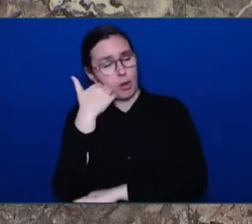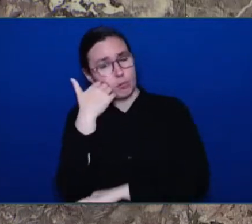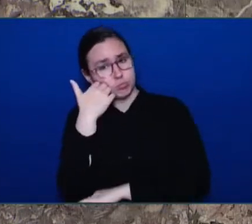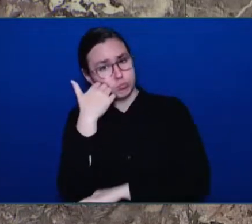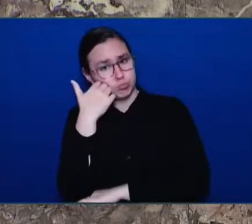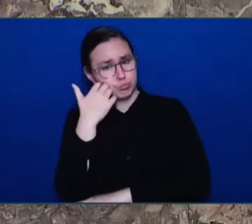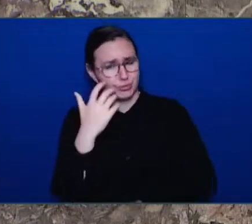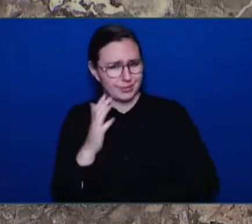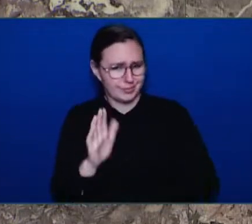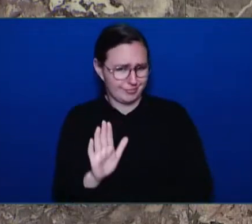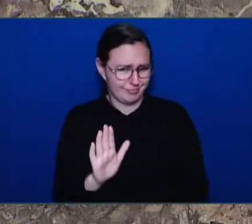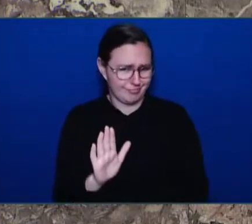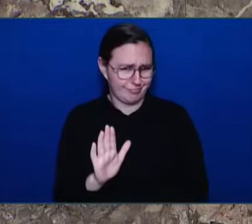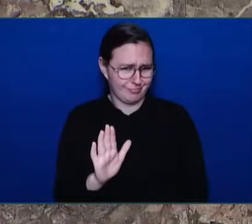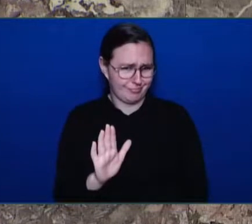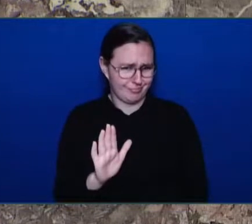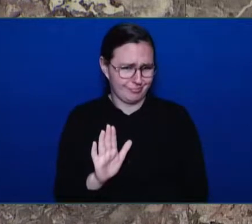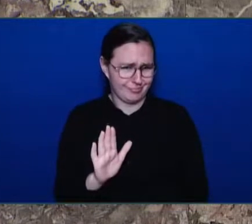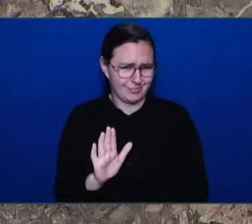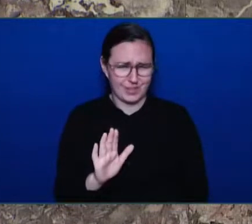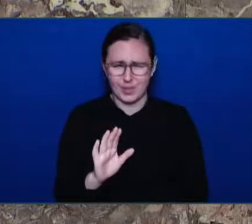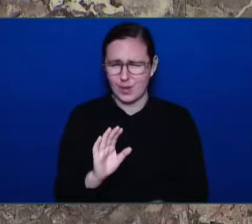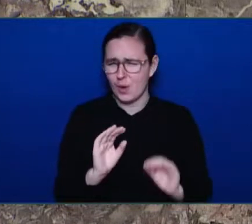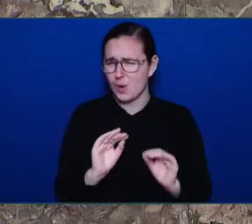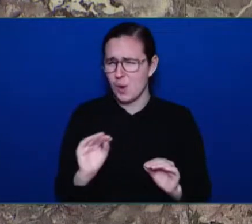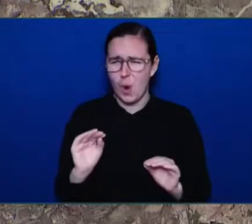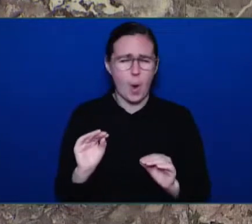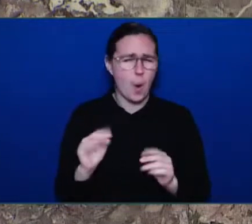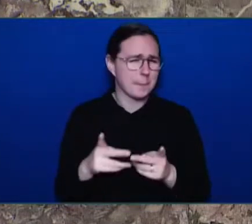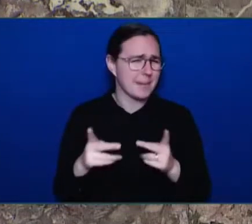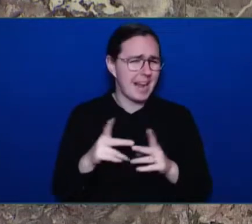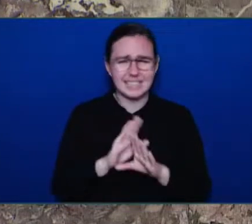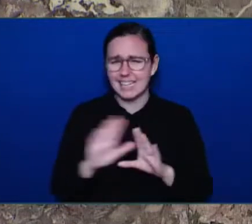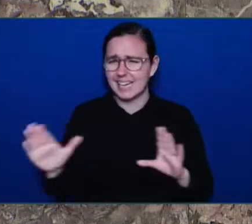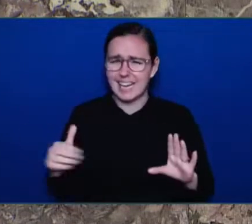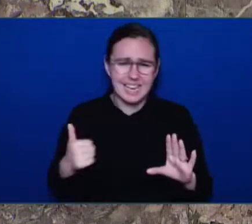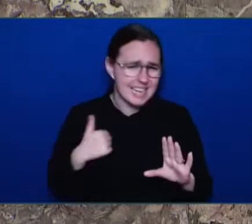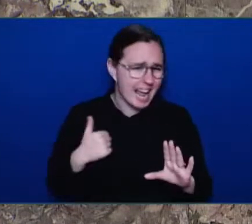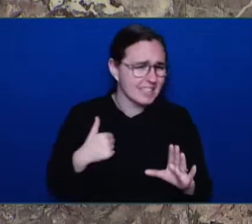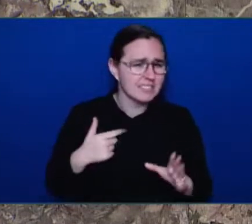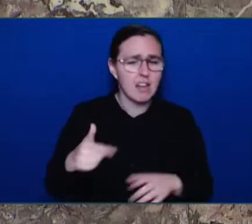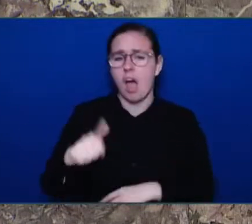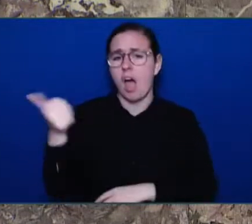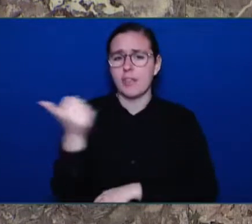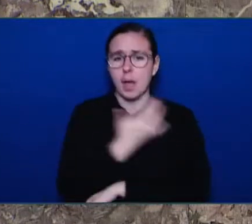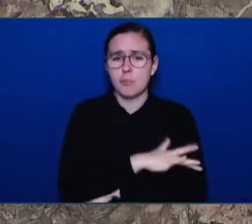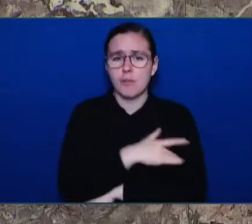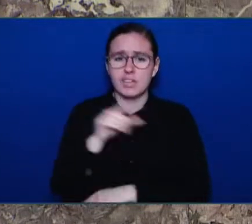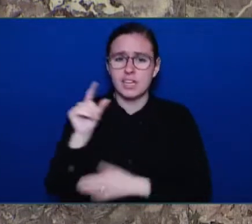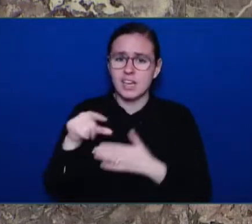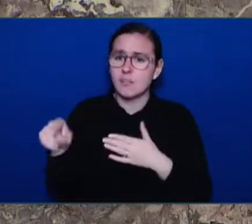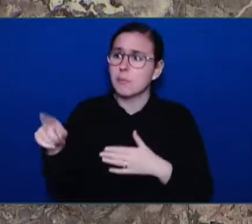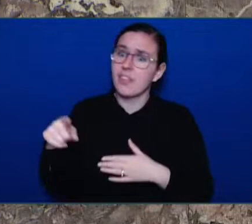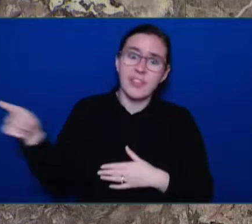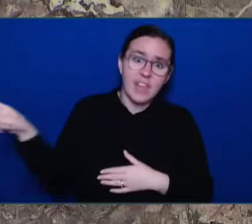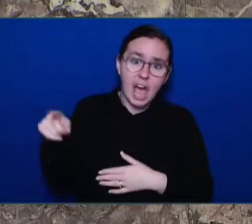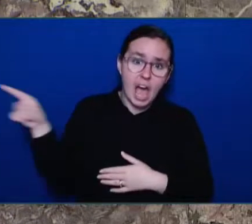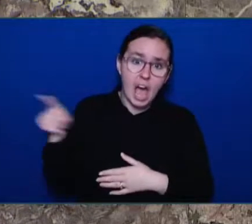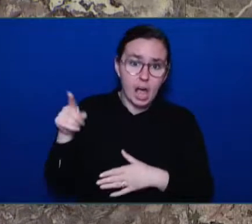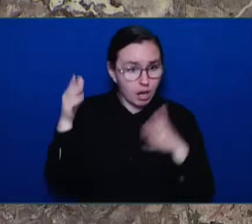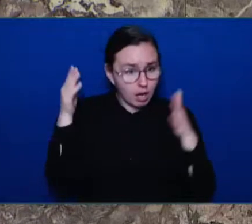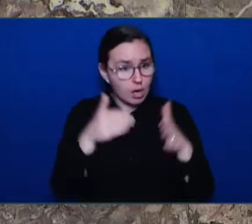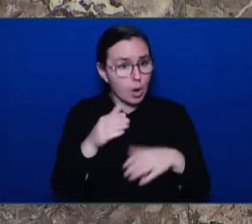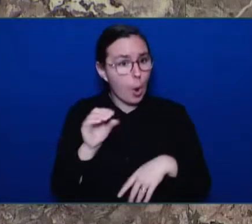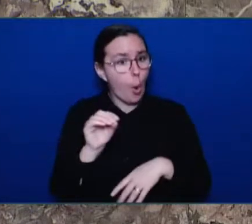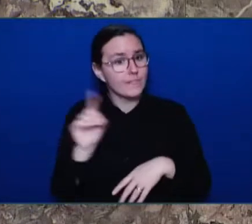government, on the basis of intervention in overdose crisis, has achieved decriminalization of people who use